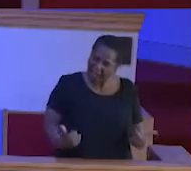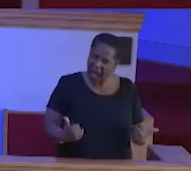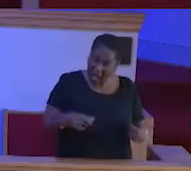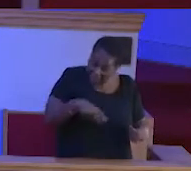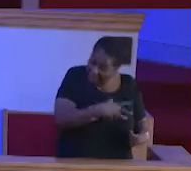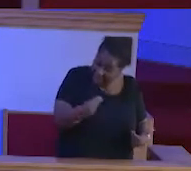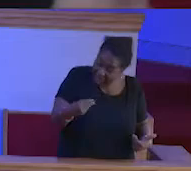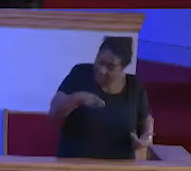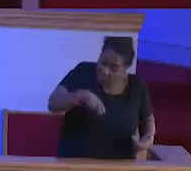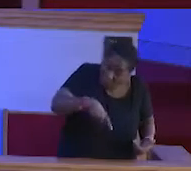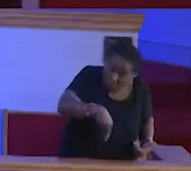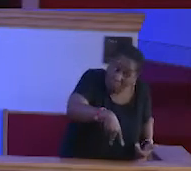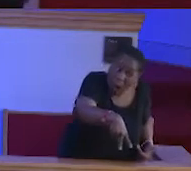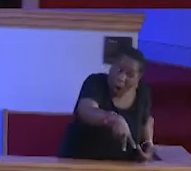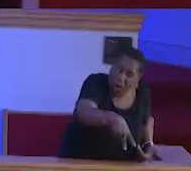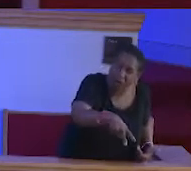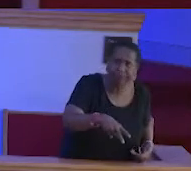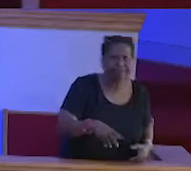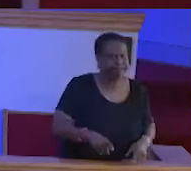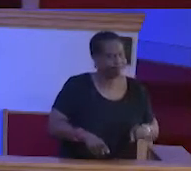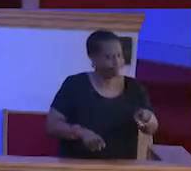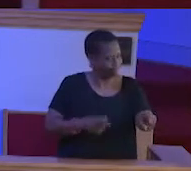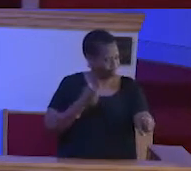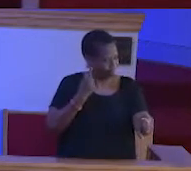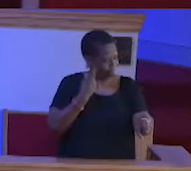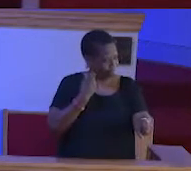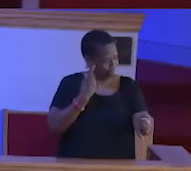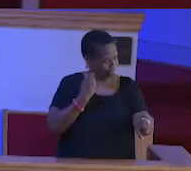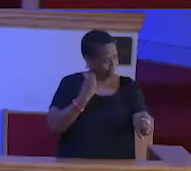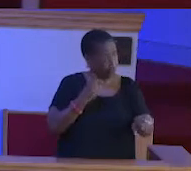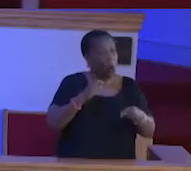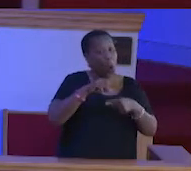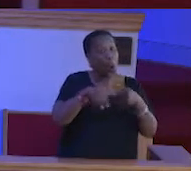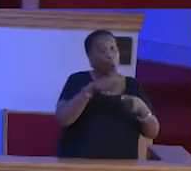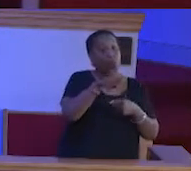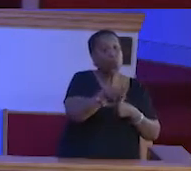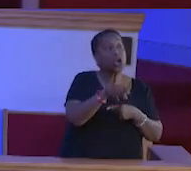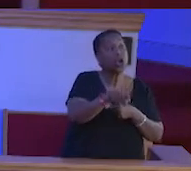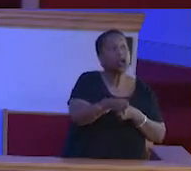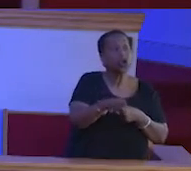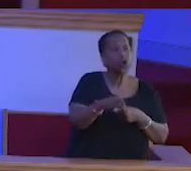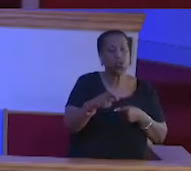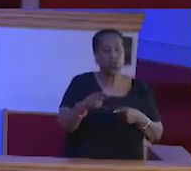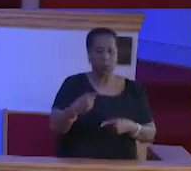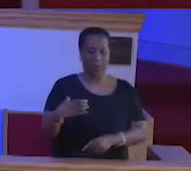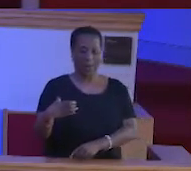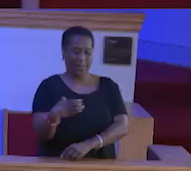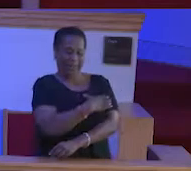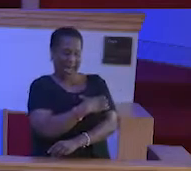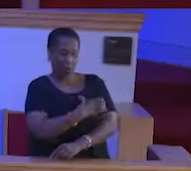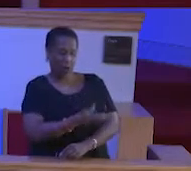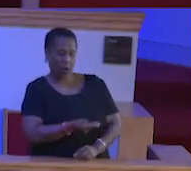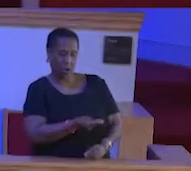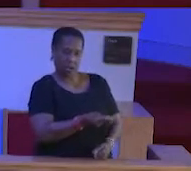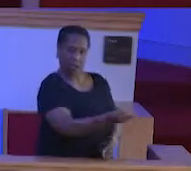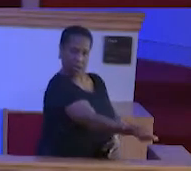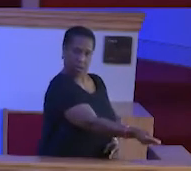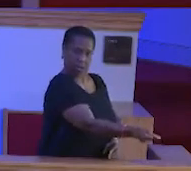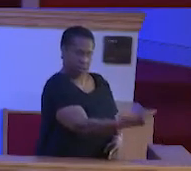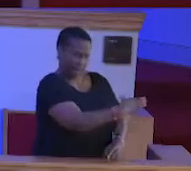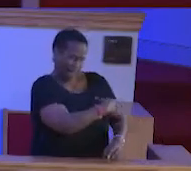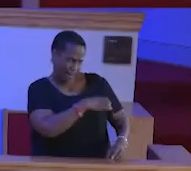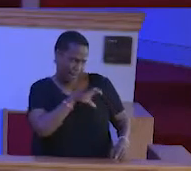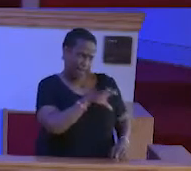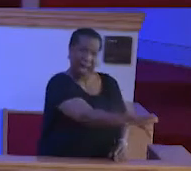walk?" But you understand, beloved, that when you extend empowerment, you then